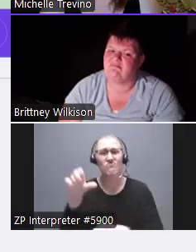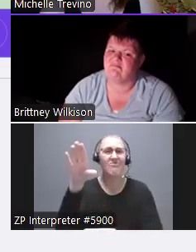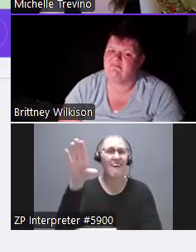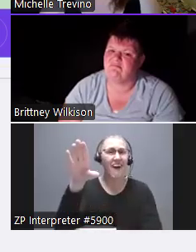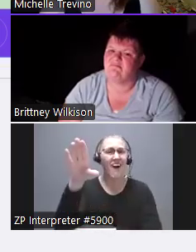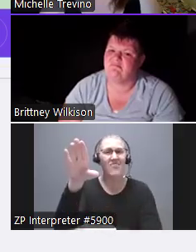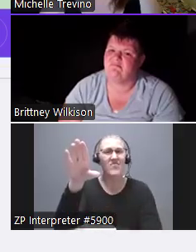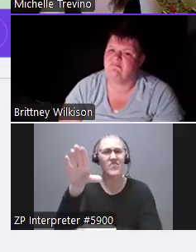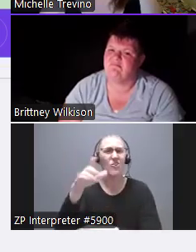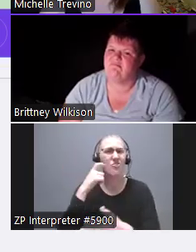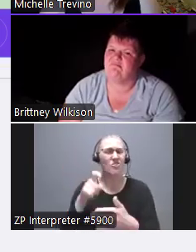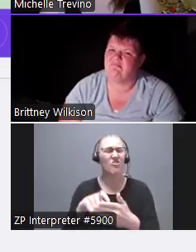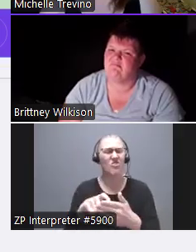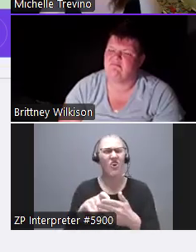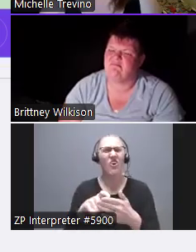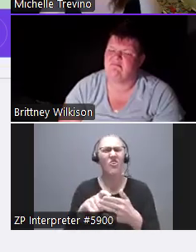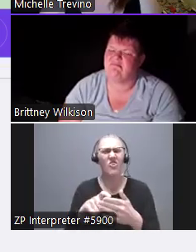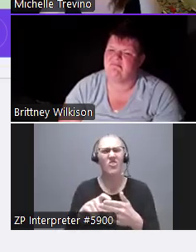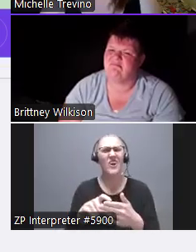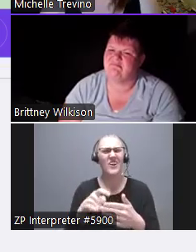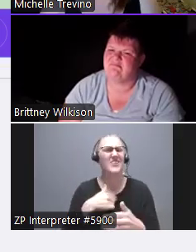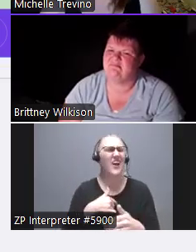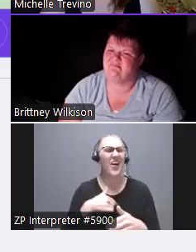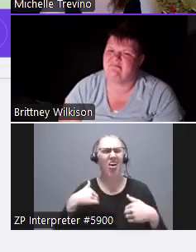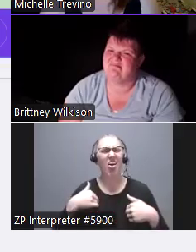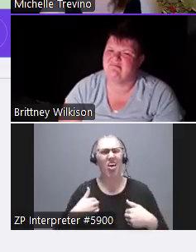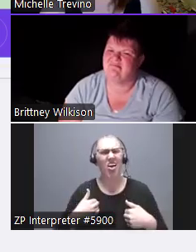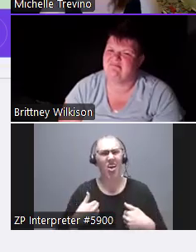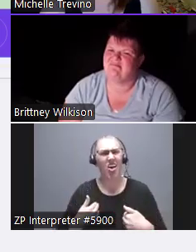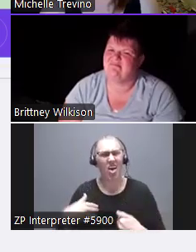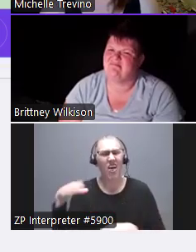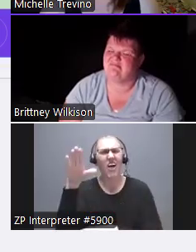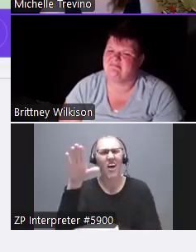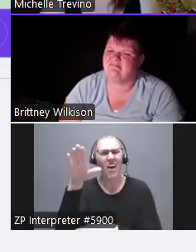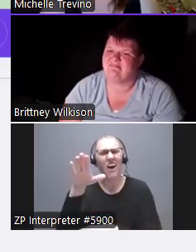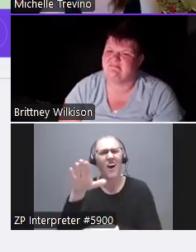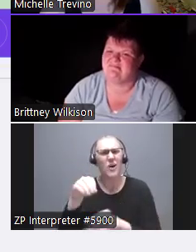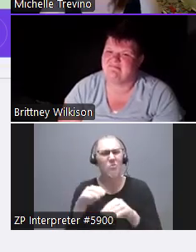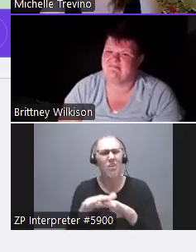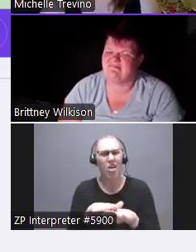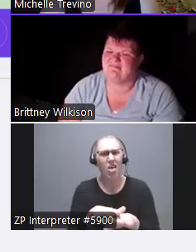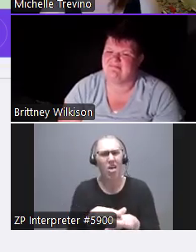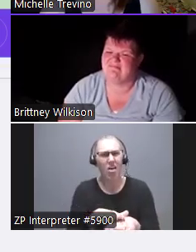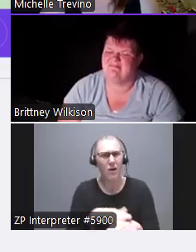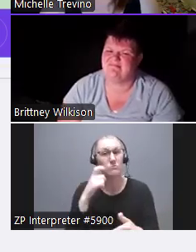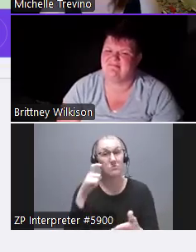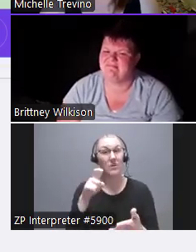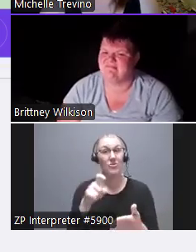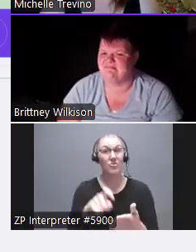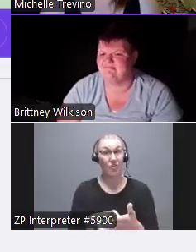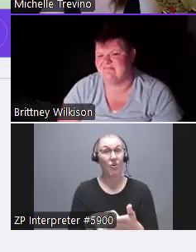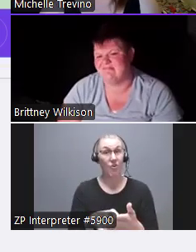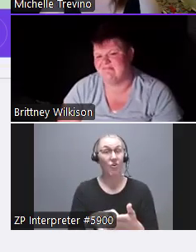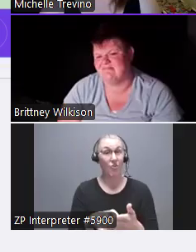start to wear down, it's when your day starts going slower, right? You'll start noticing that